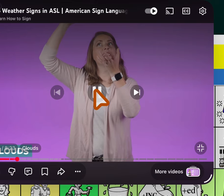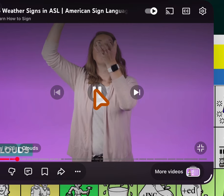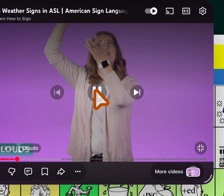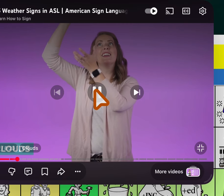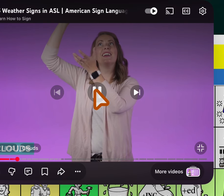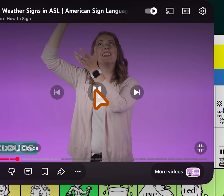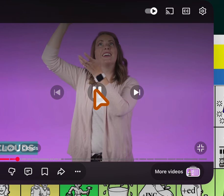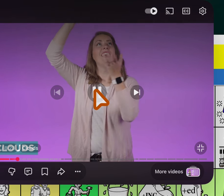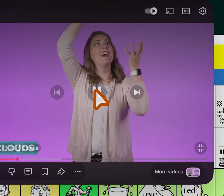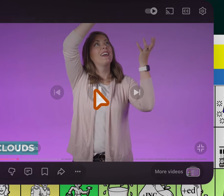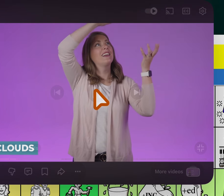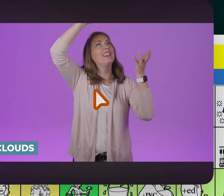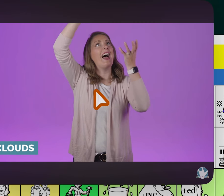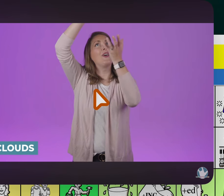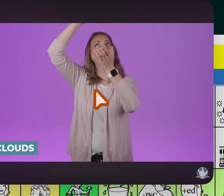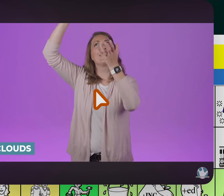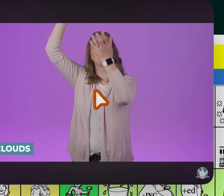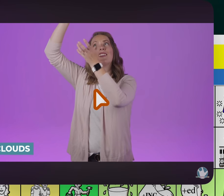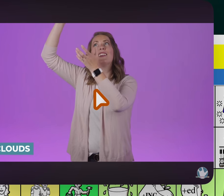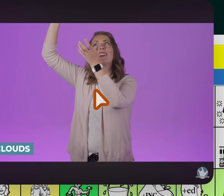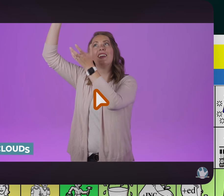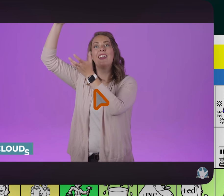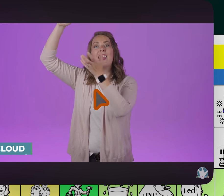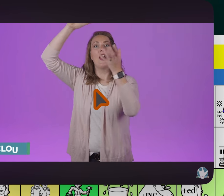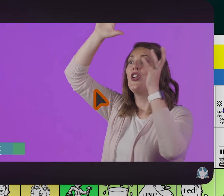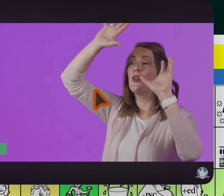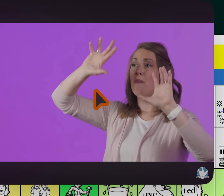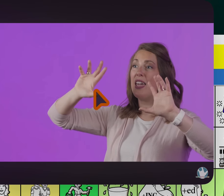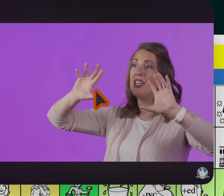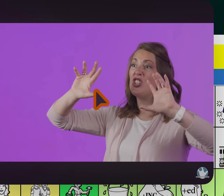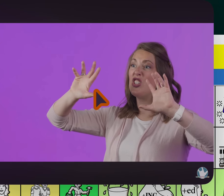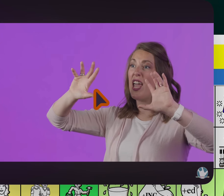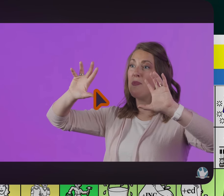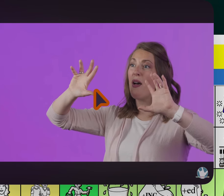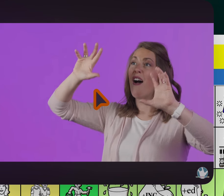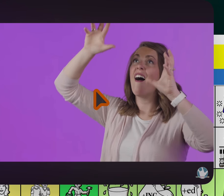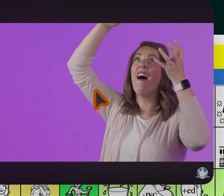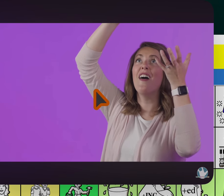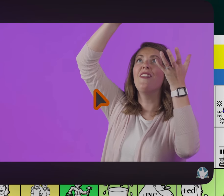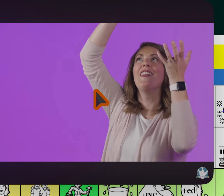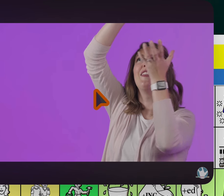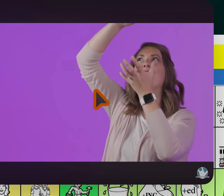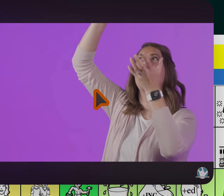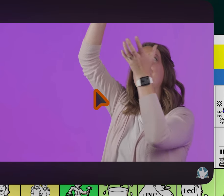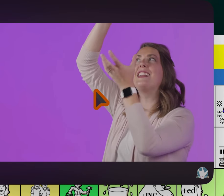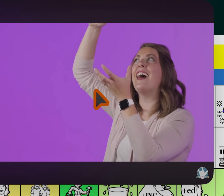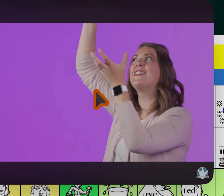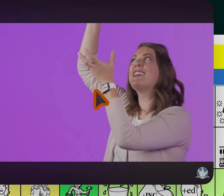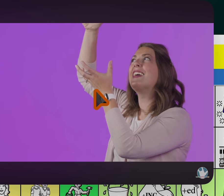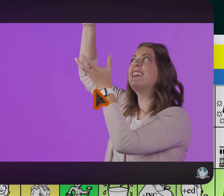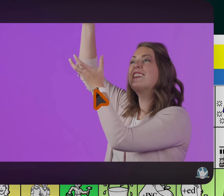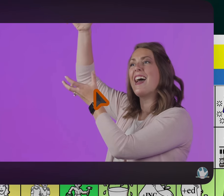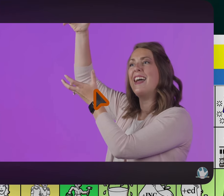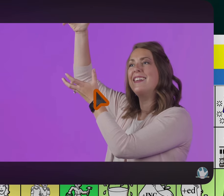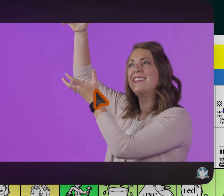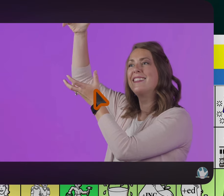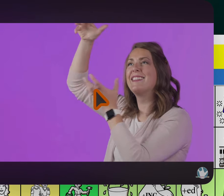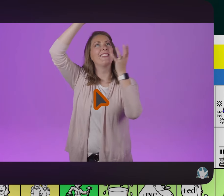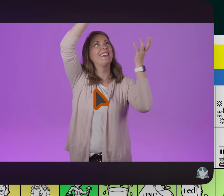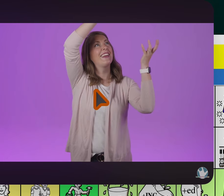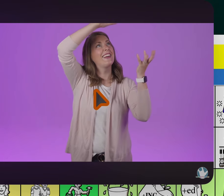Clouds. Clouds. You're making the shape of the fluffy clouds in the